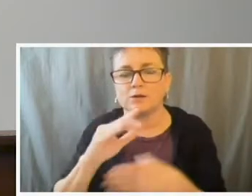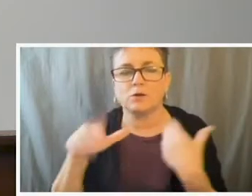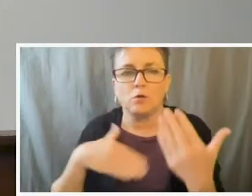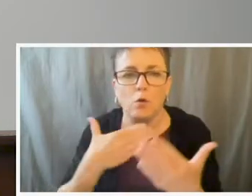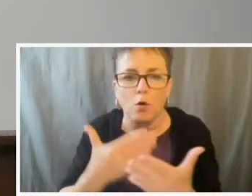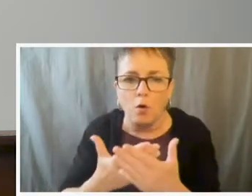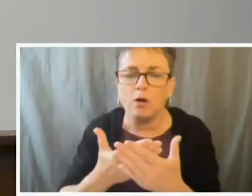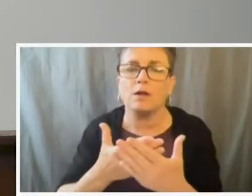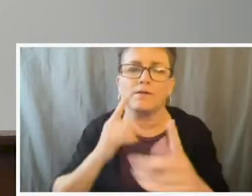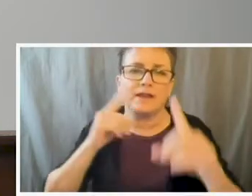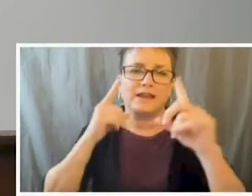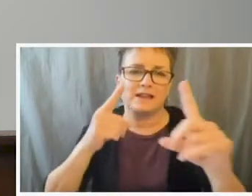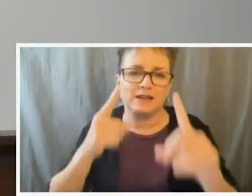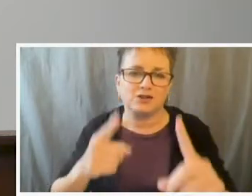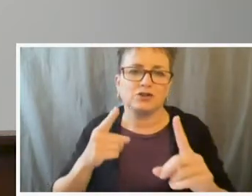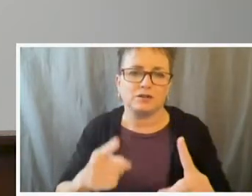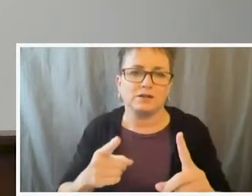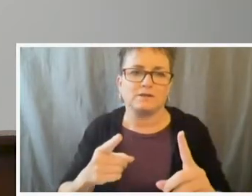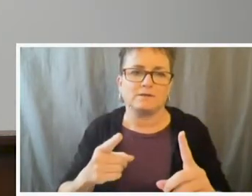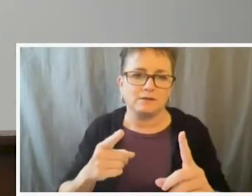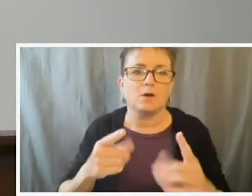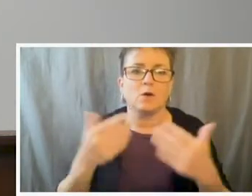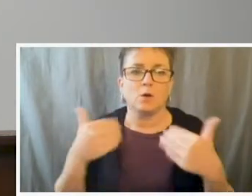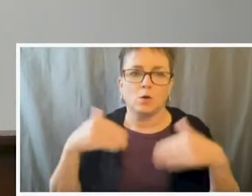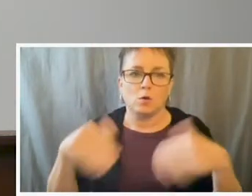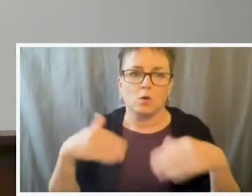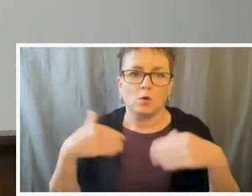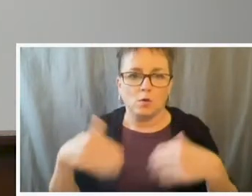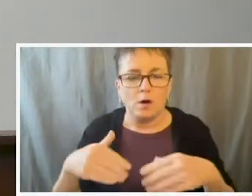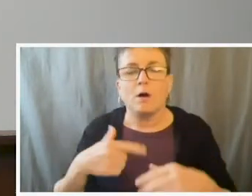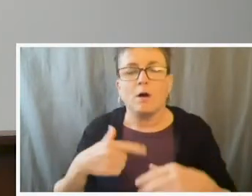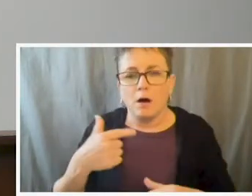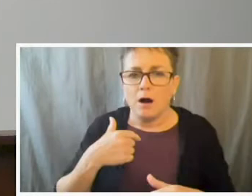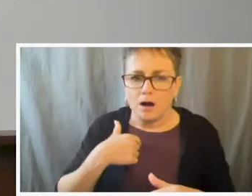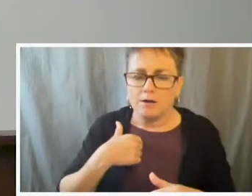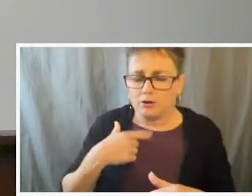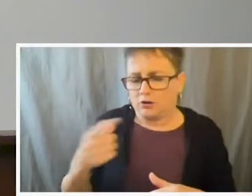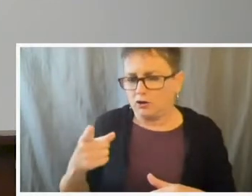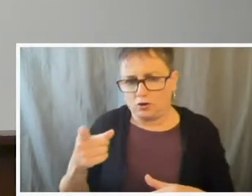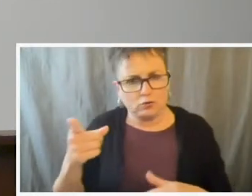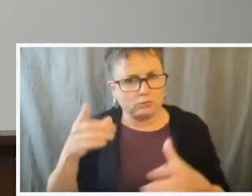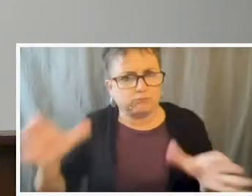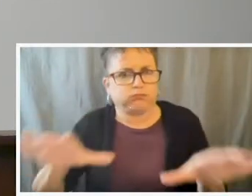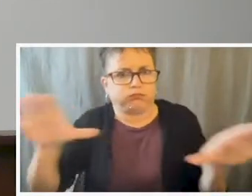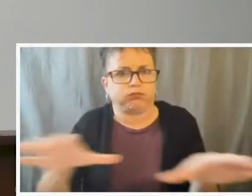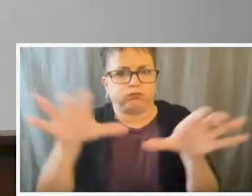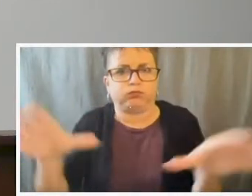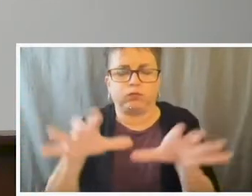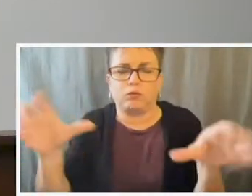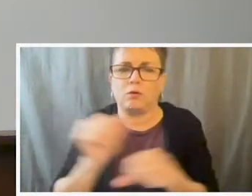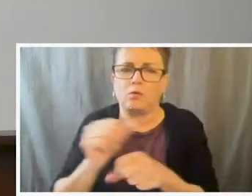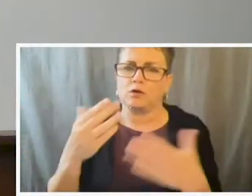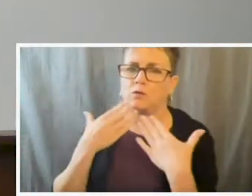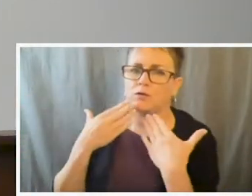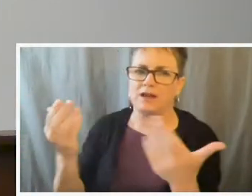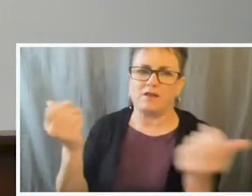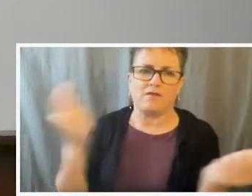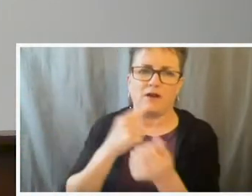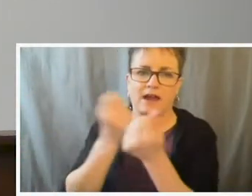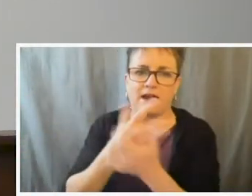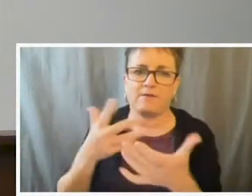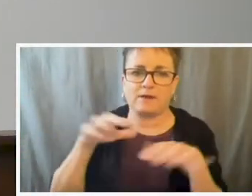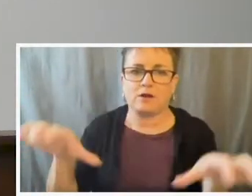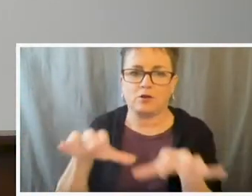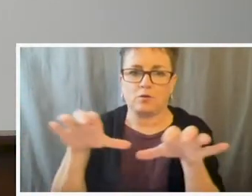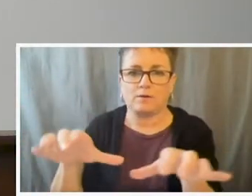And it's a passion that, as you know, I share, but you have really driven it through this organization. Can't thank you enough for all you've done in that regard. Also,